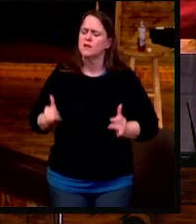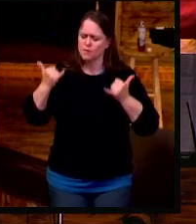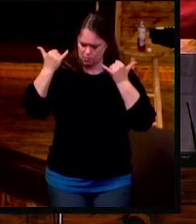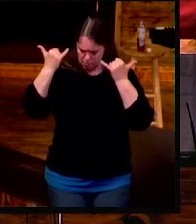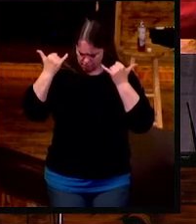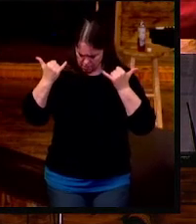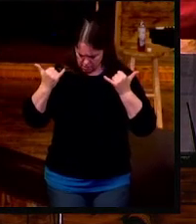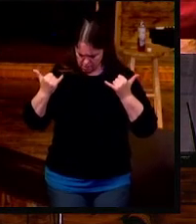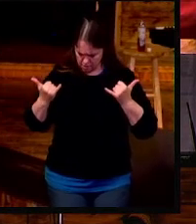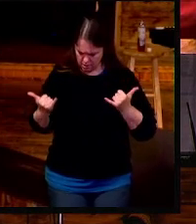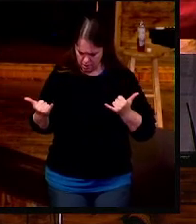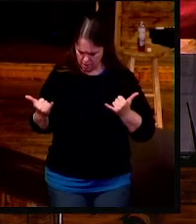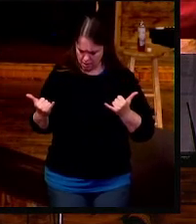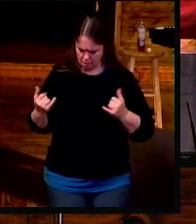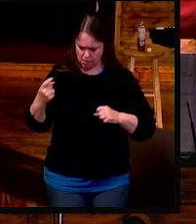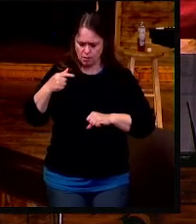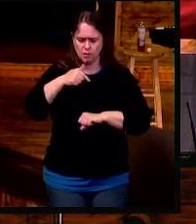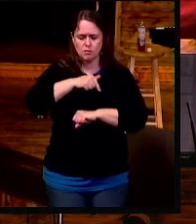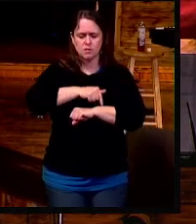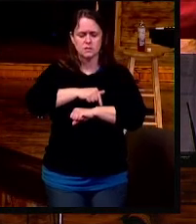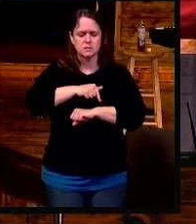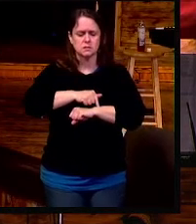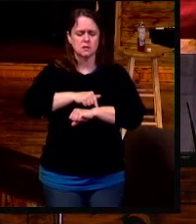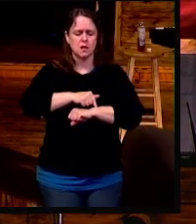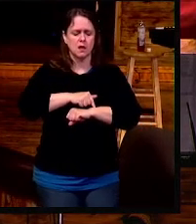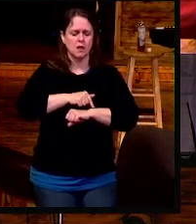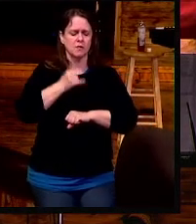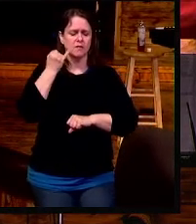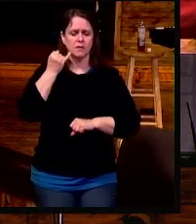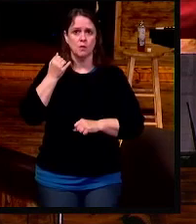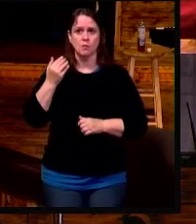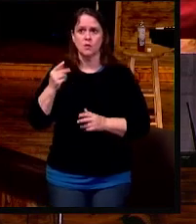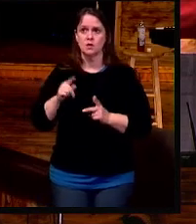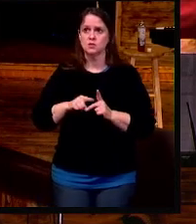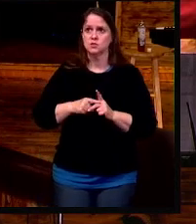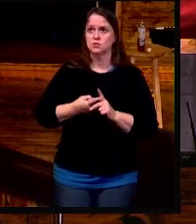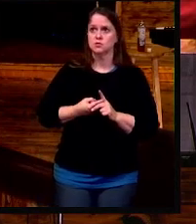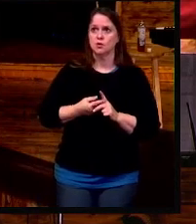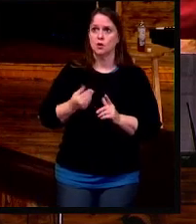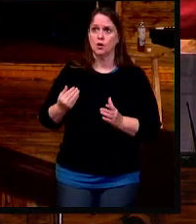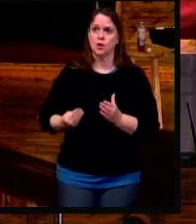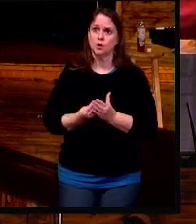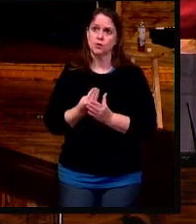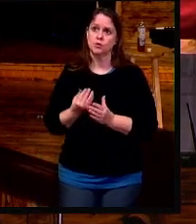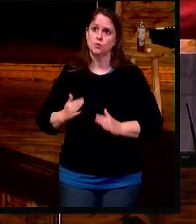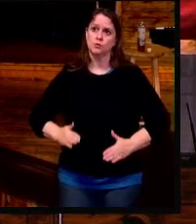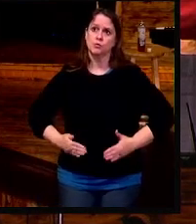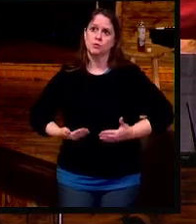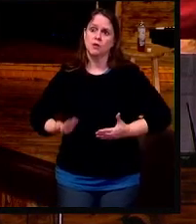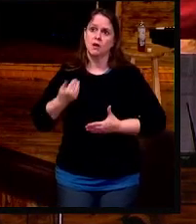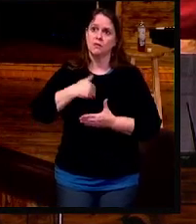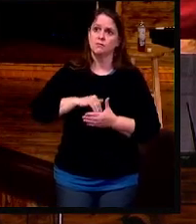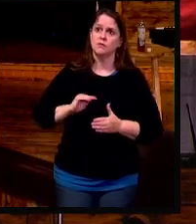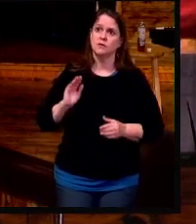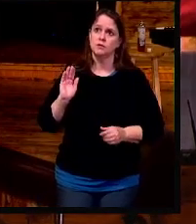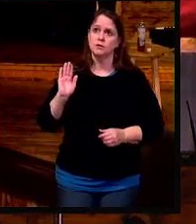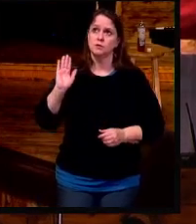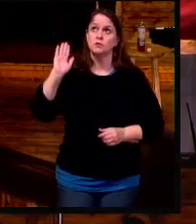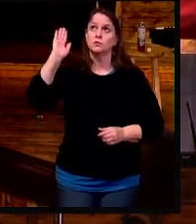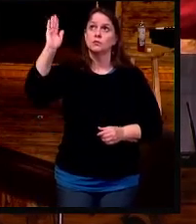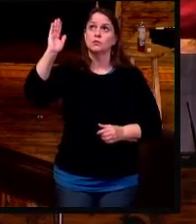never promised tomorrow. If they want to start a new life in you, Lord, draw them